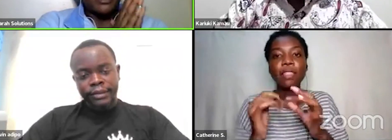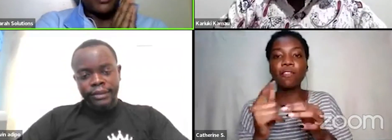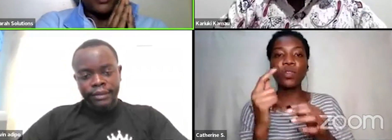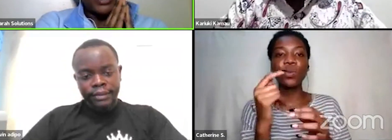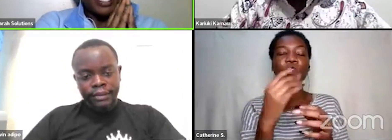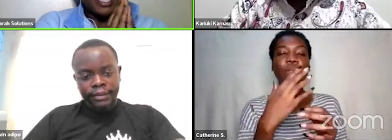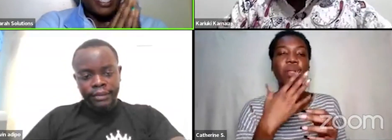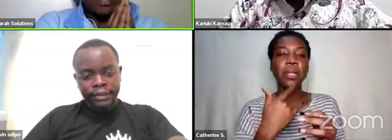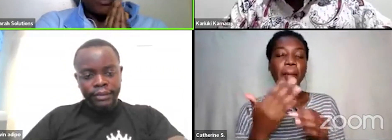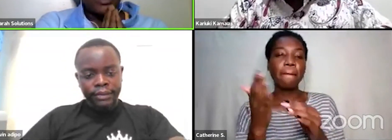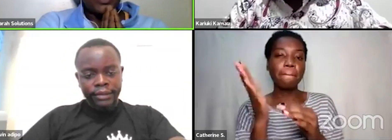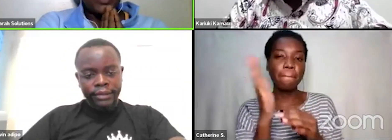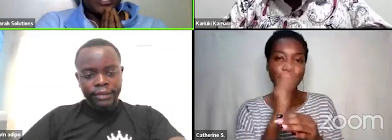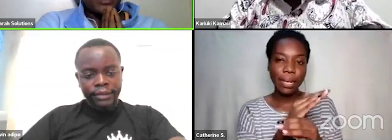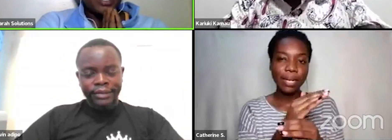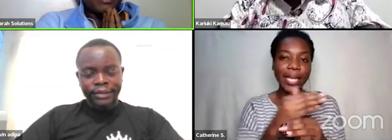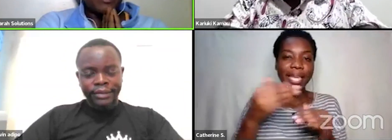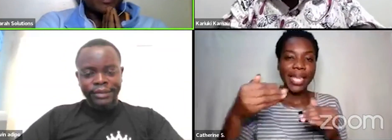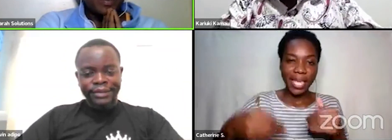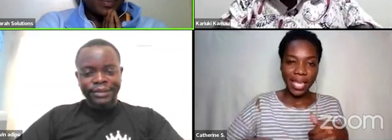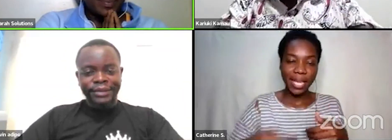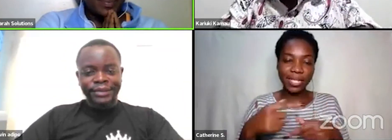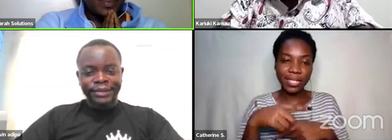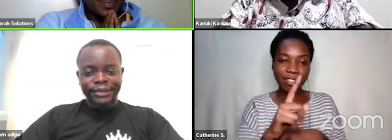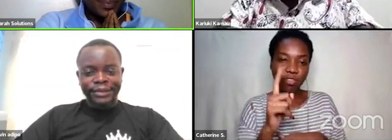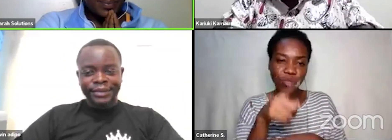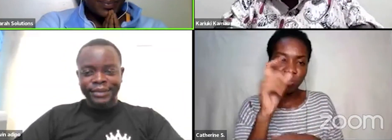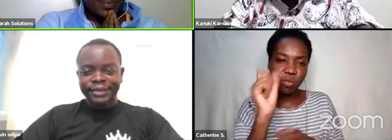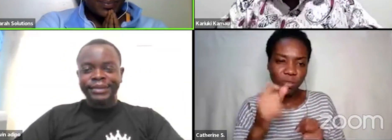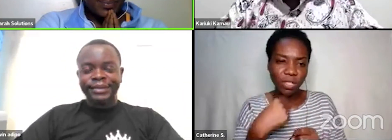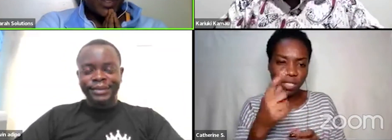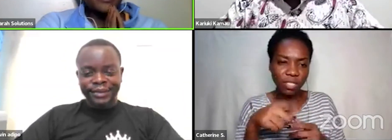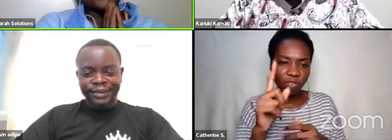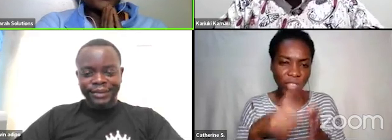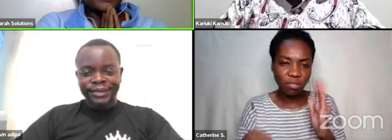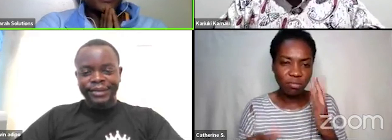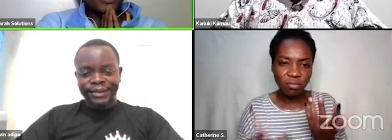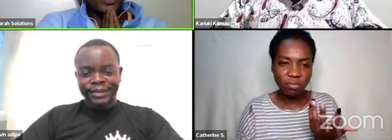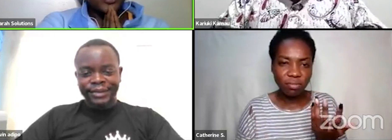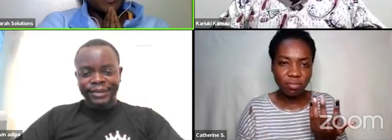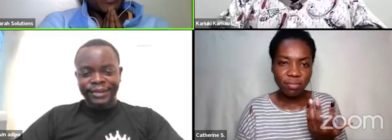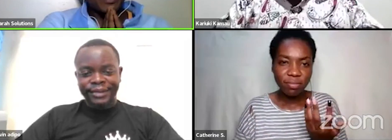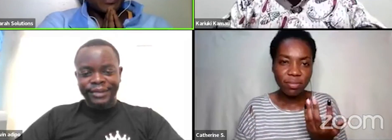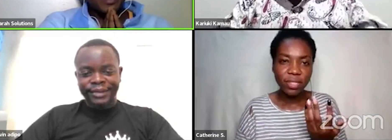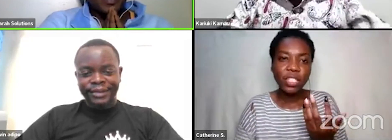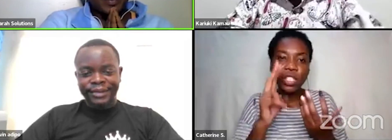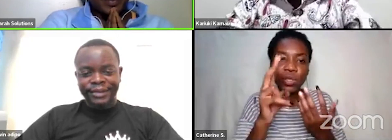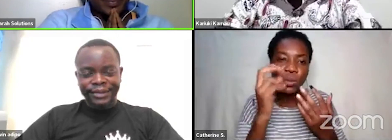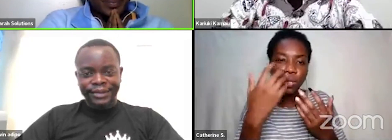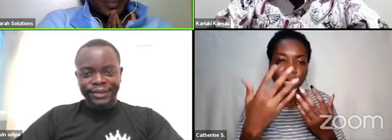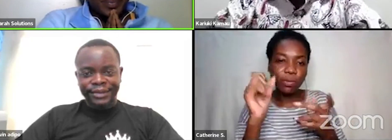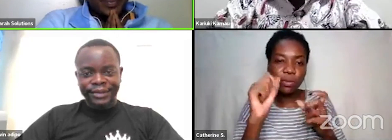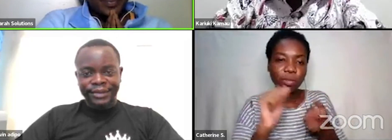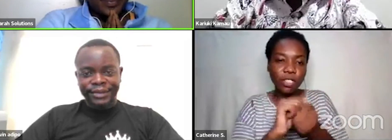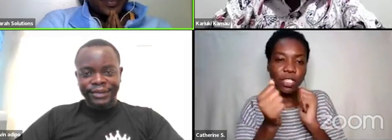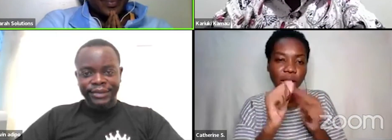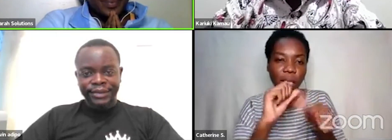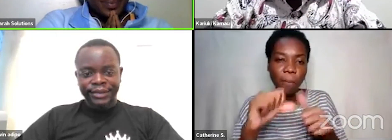go back to your younger self, what would you tell yourself? What are the two things you'd change about?